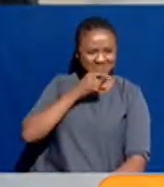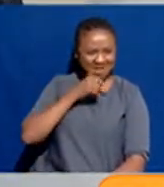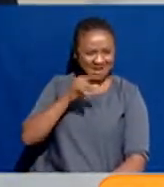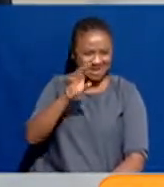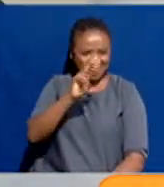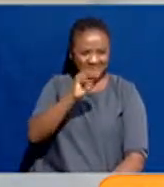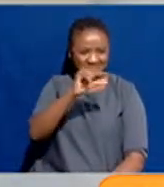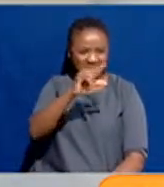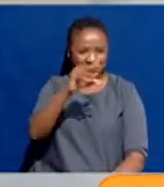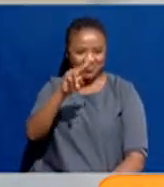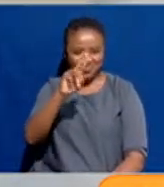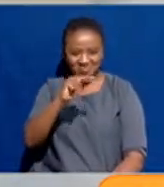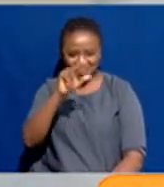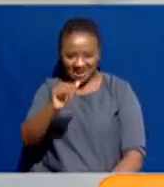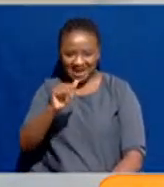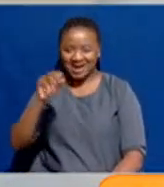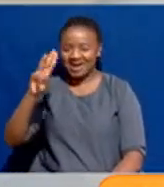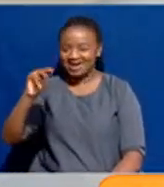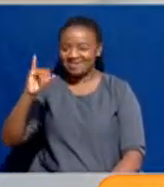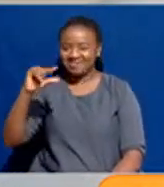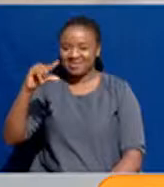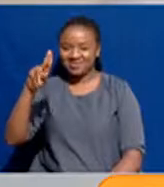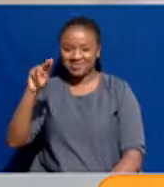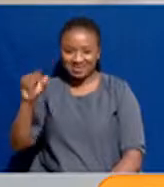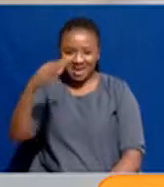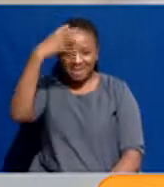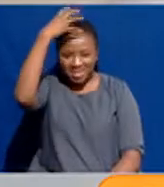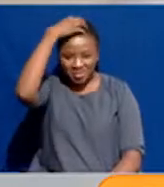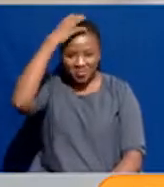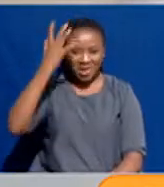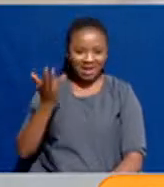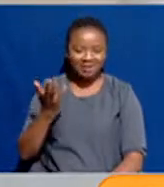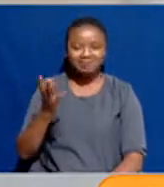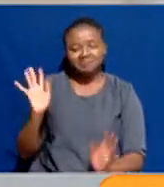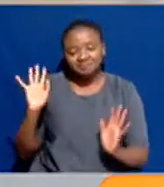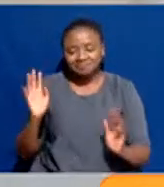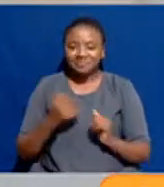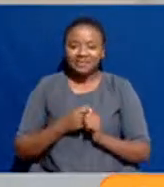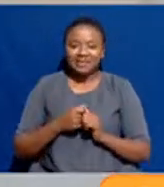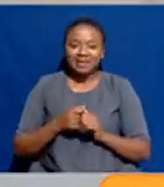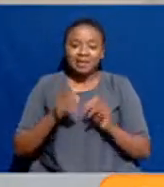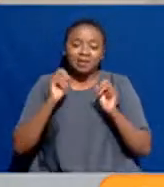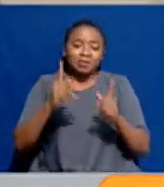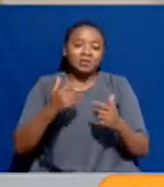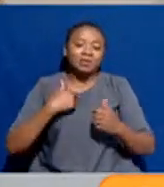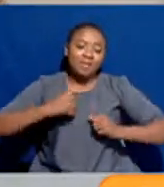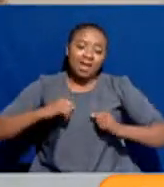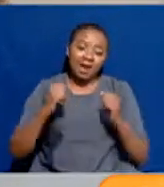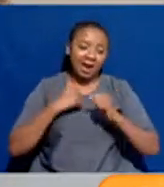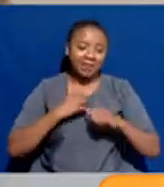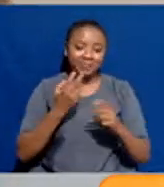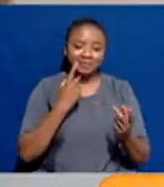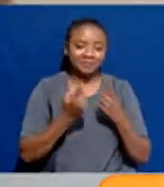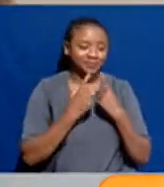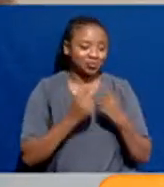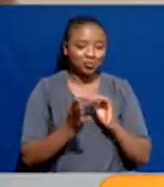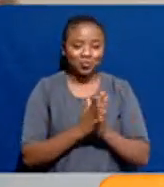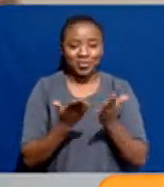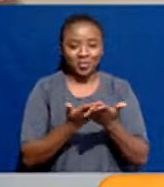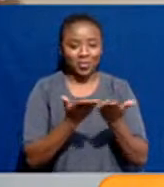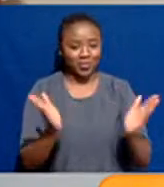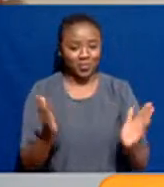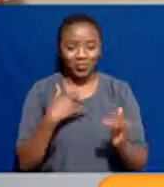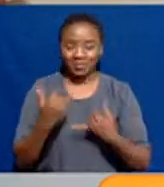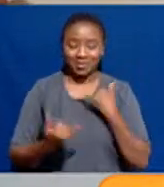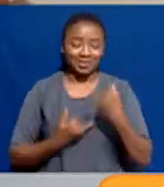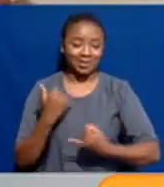The struggle continues. The struggle, a luta continua. Yeah. Gentlemen, it's been a pleasure talking to you this evening. I really, really enjoyed